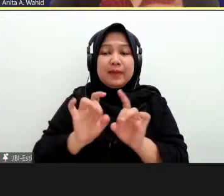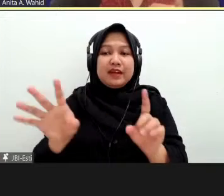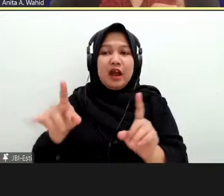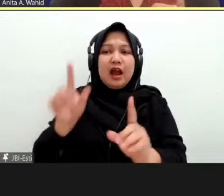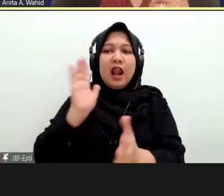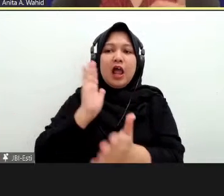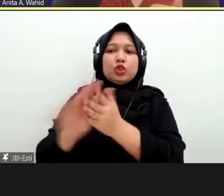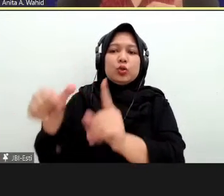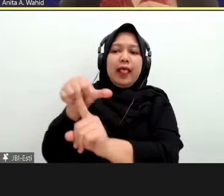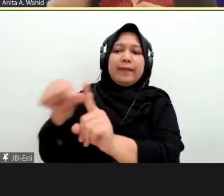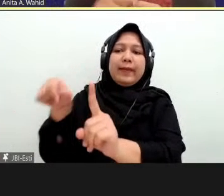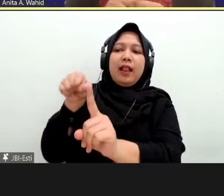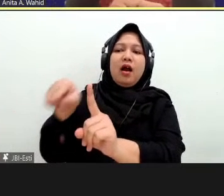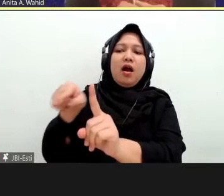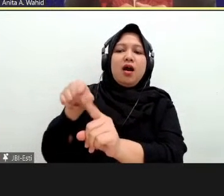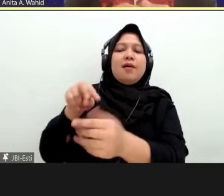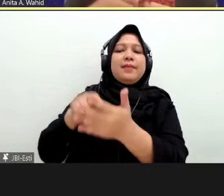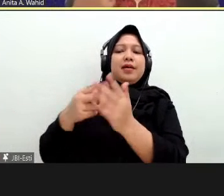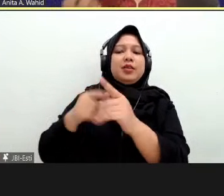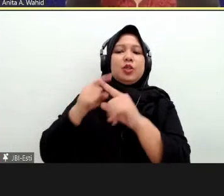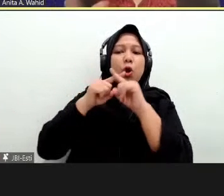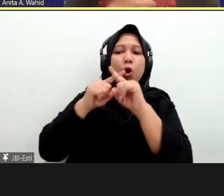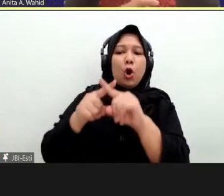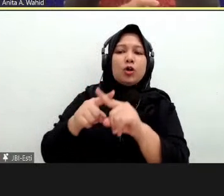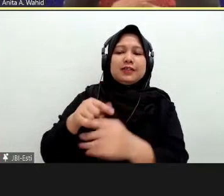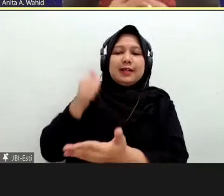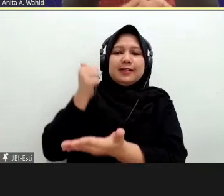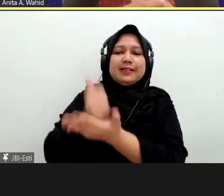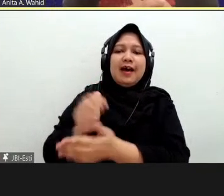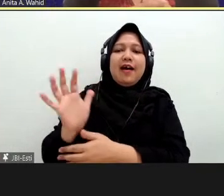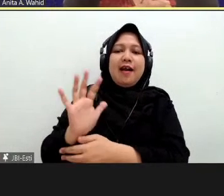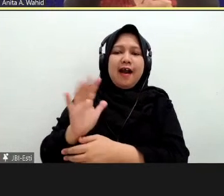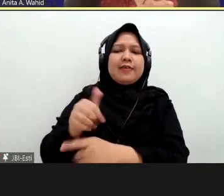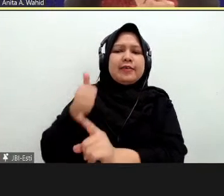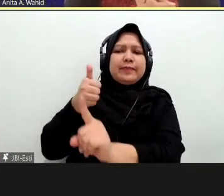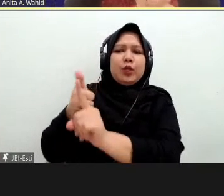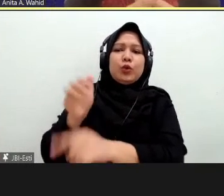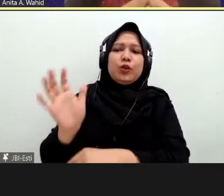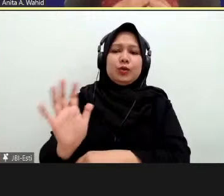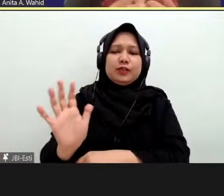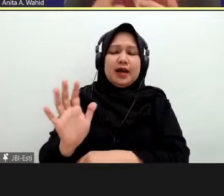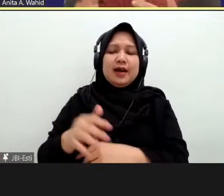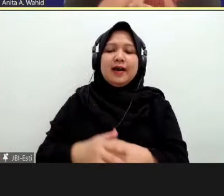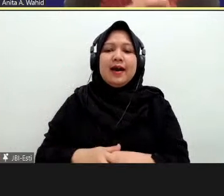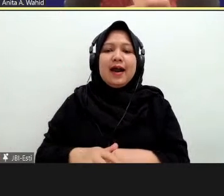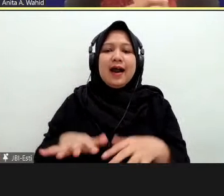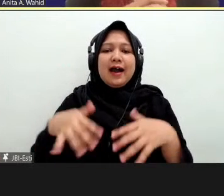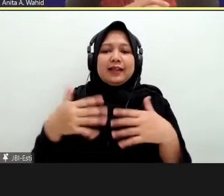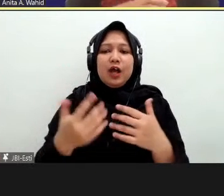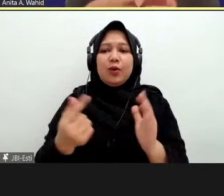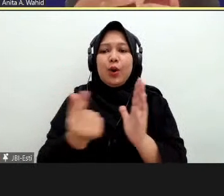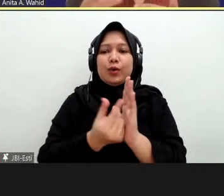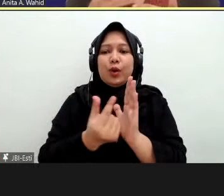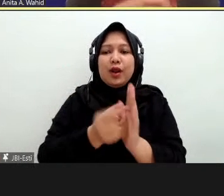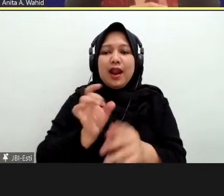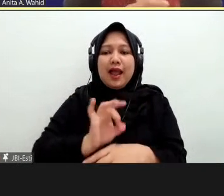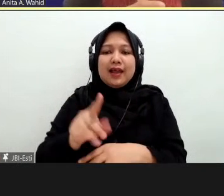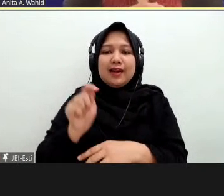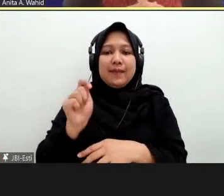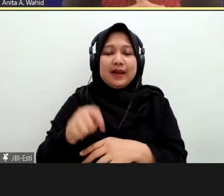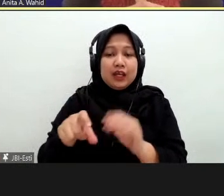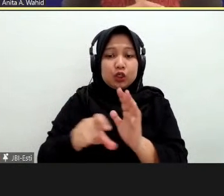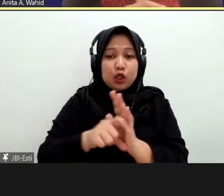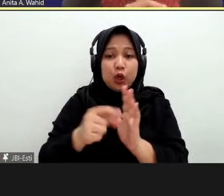kind of opinion is invalidation and you don't need to read or heard about it.